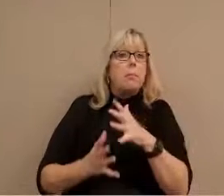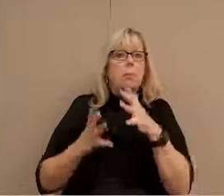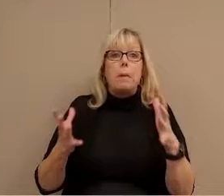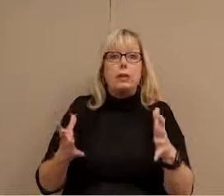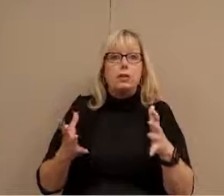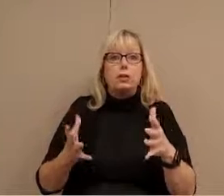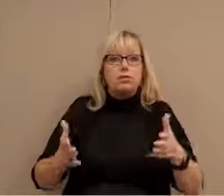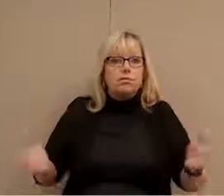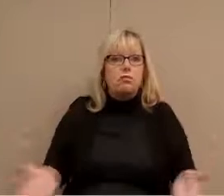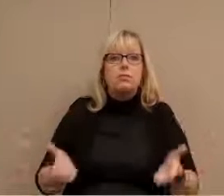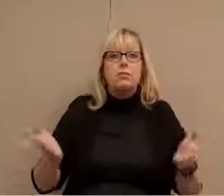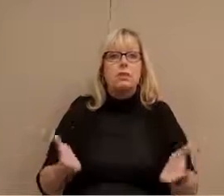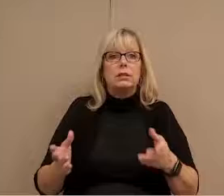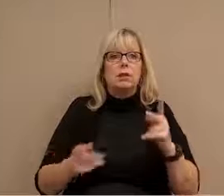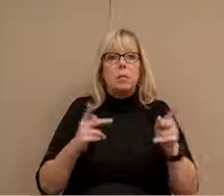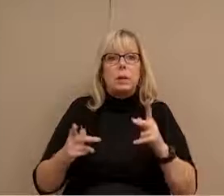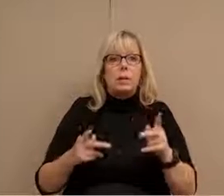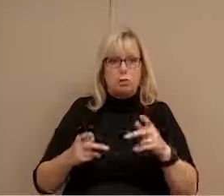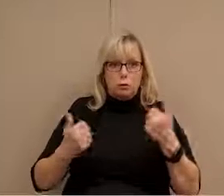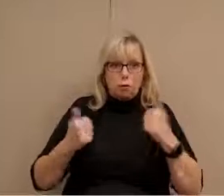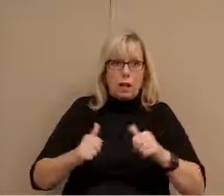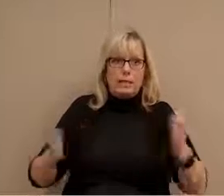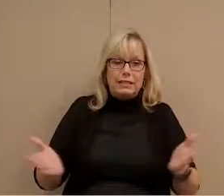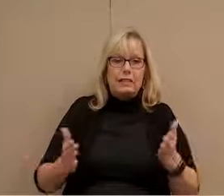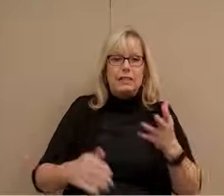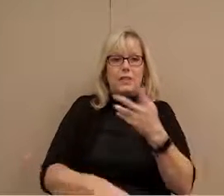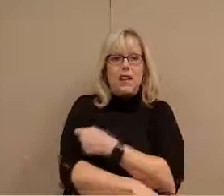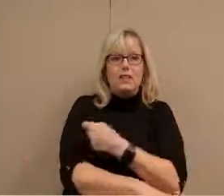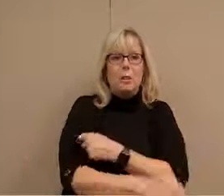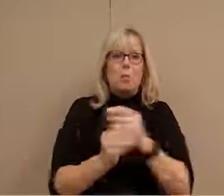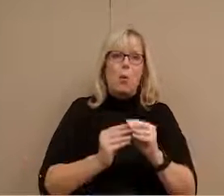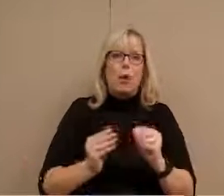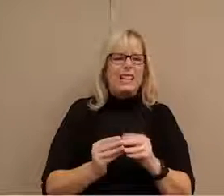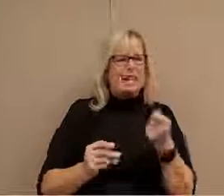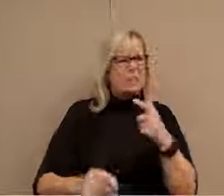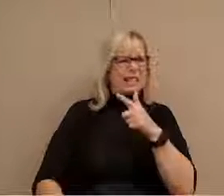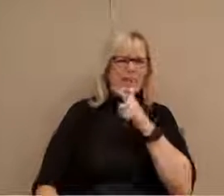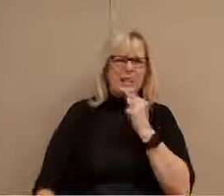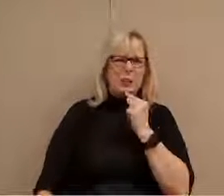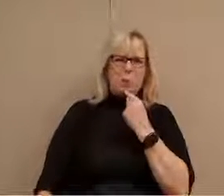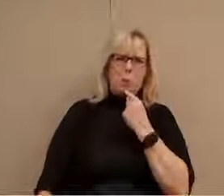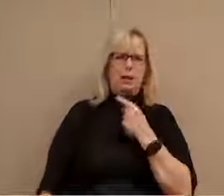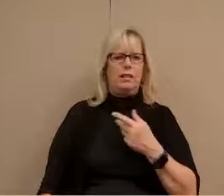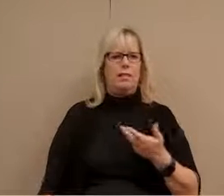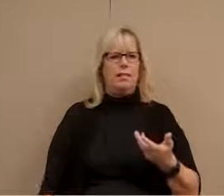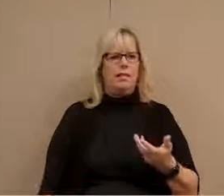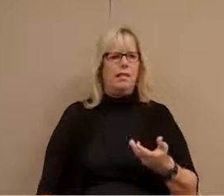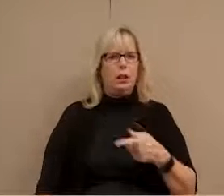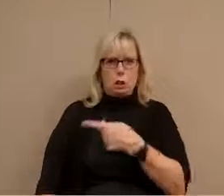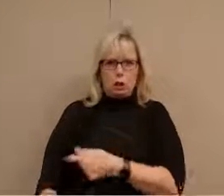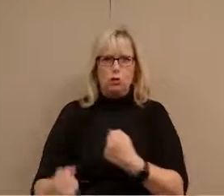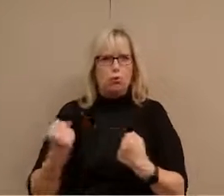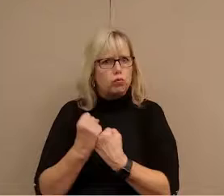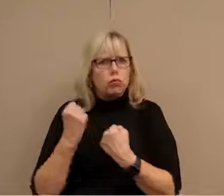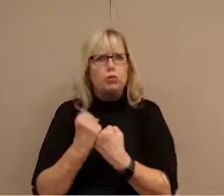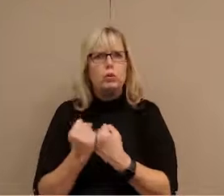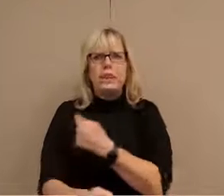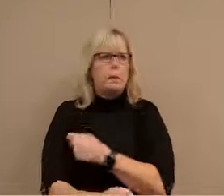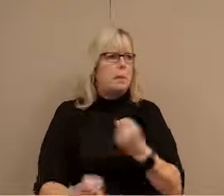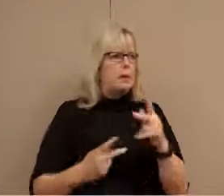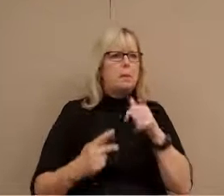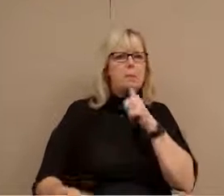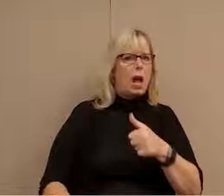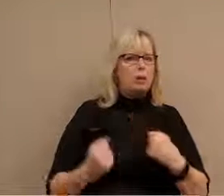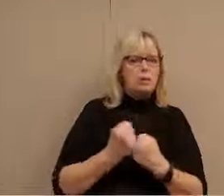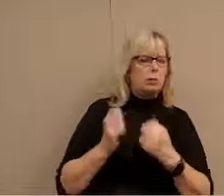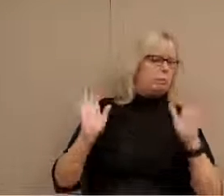to really take on this issue more, which is disappointing. I think you've been a strong advocate, and other people have, but it seems